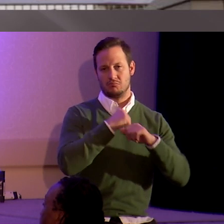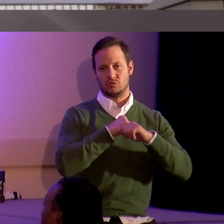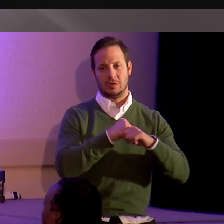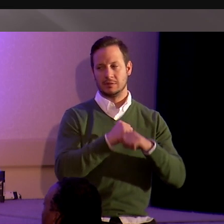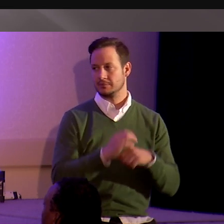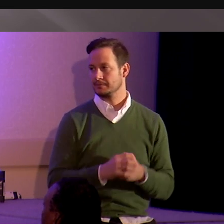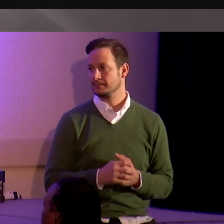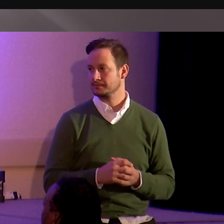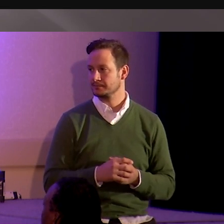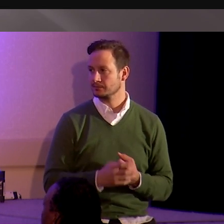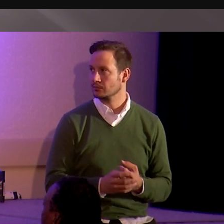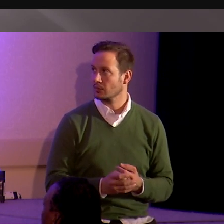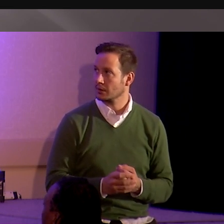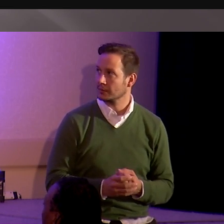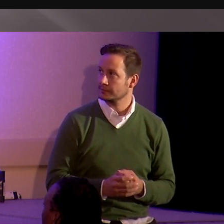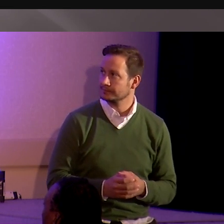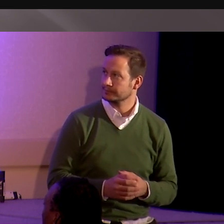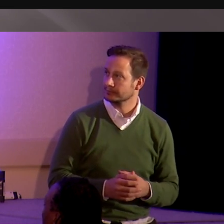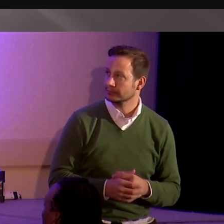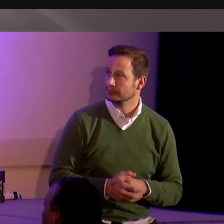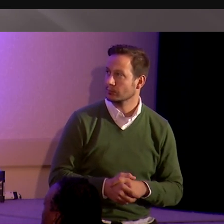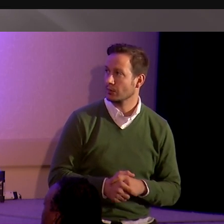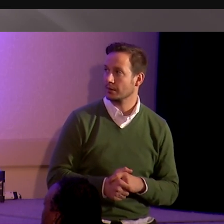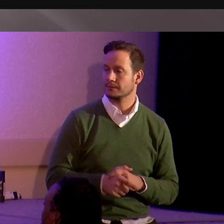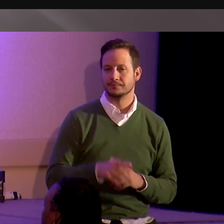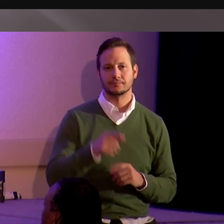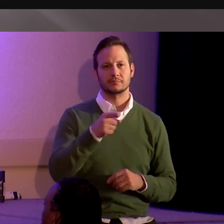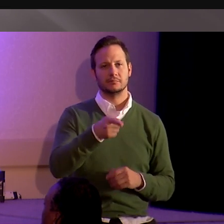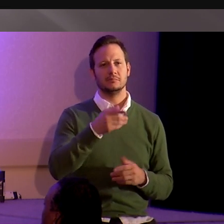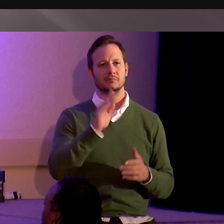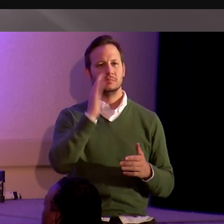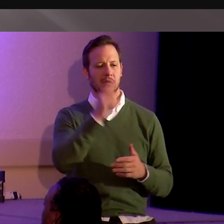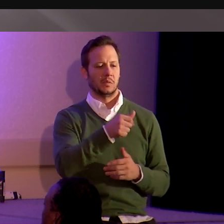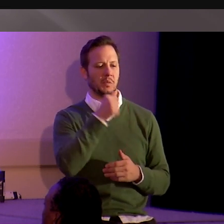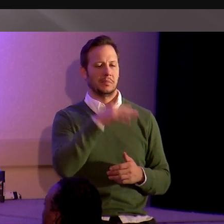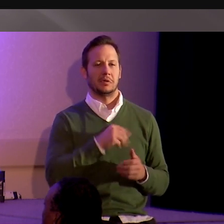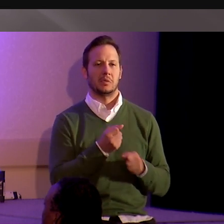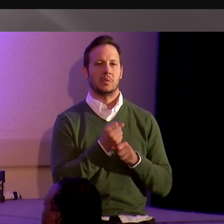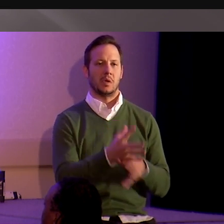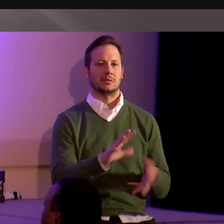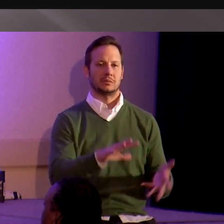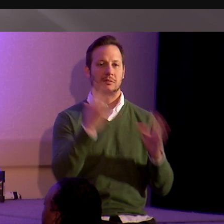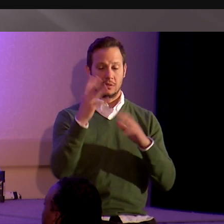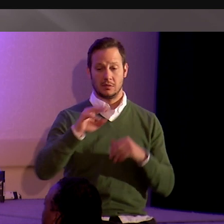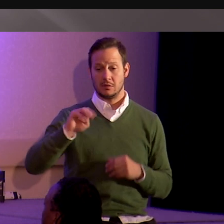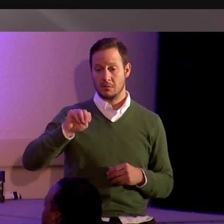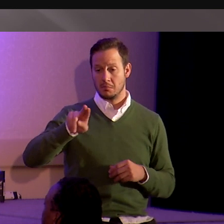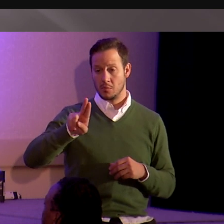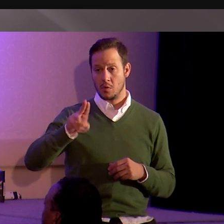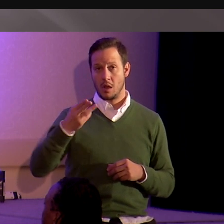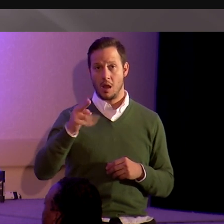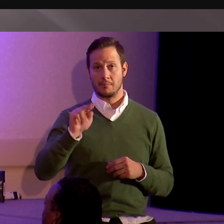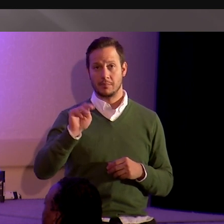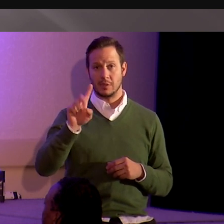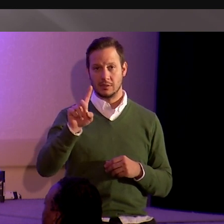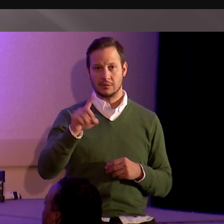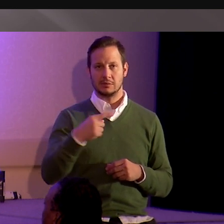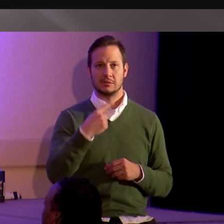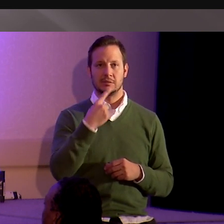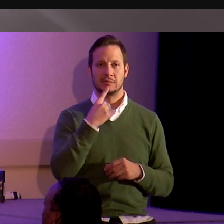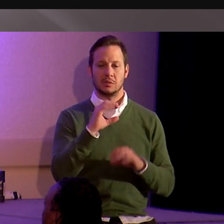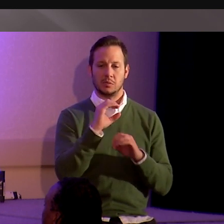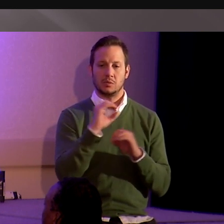the source of fitnah or chaos in society. And according to Muhammad, Islam's prophet, there is no